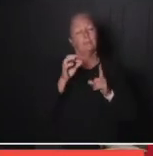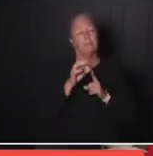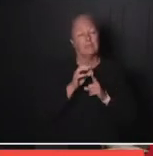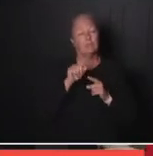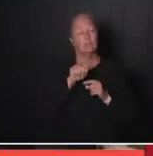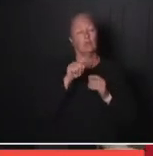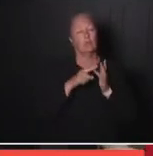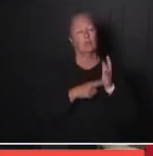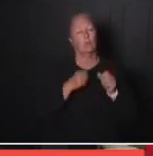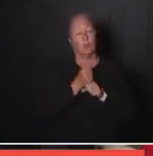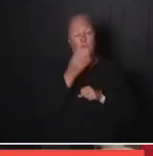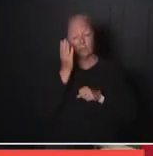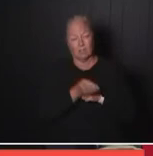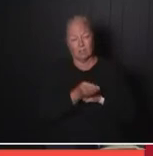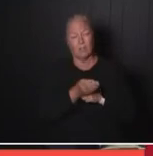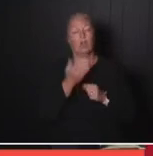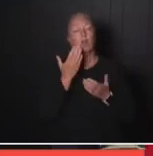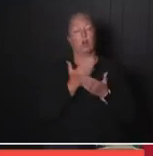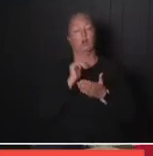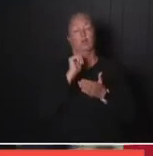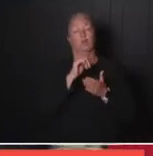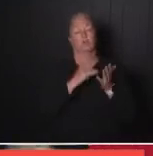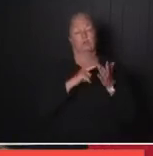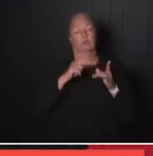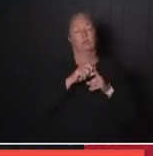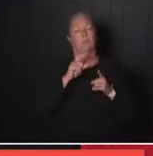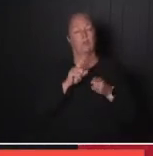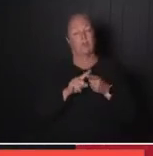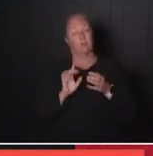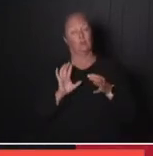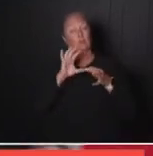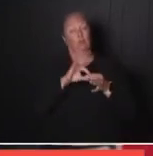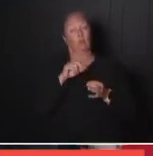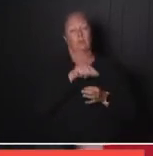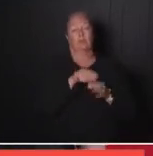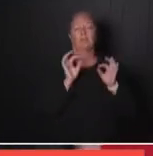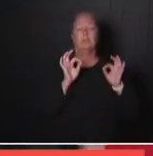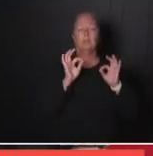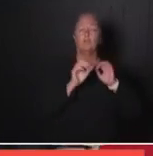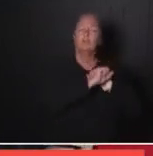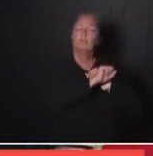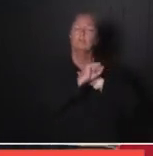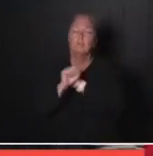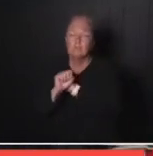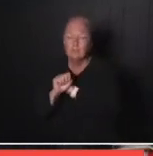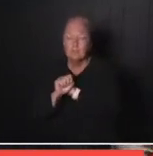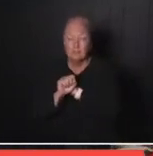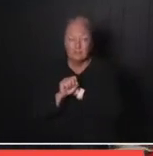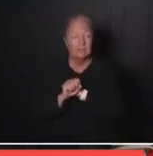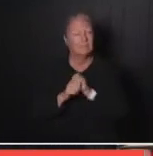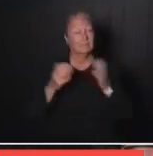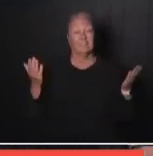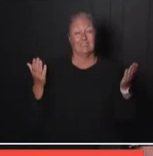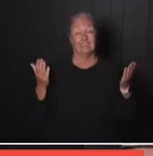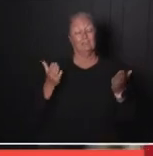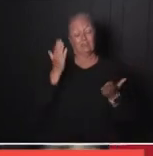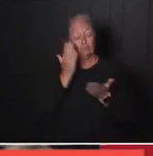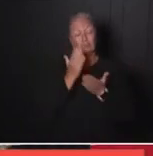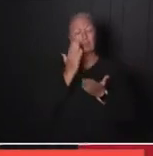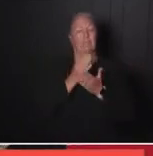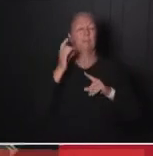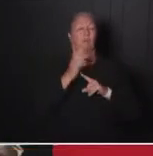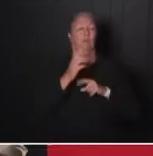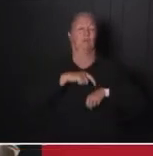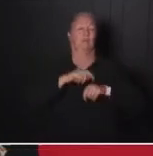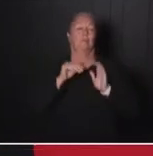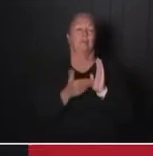www.alp.org/onyourside, to join the campaign. And according to Richard, just there. It's never been more important. Thank you